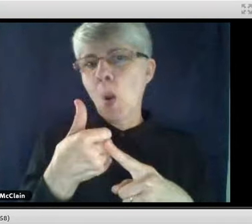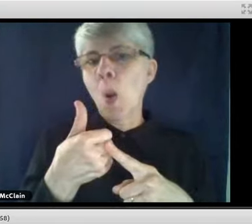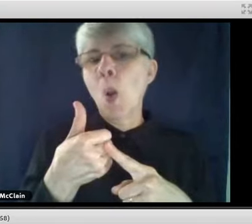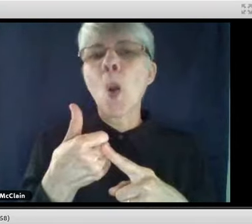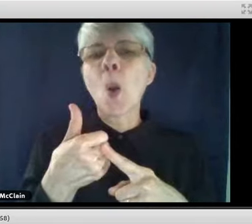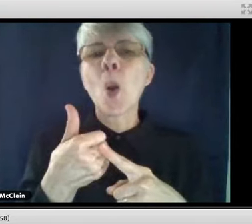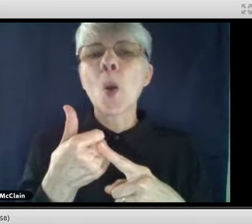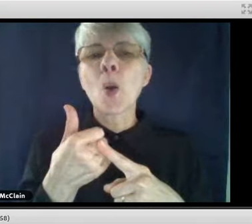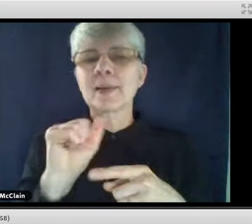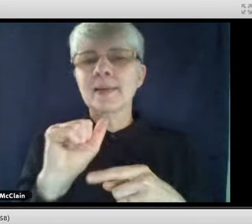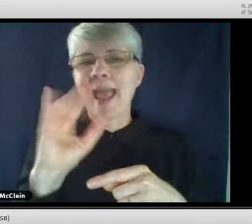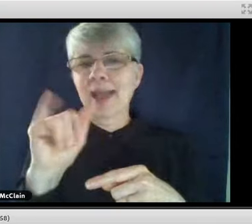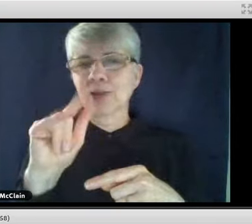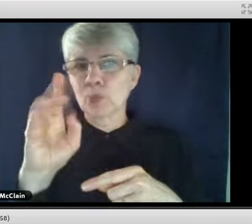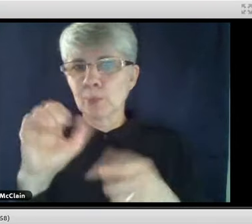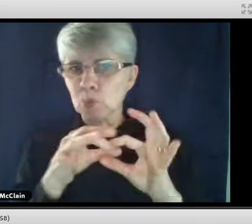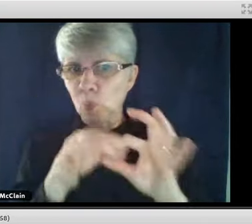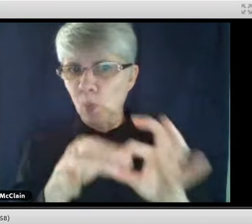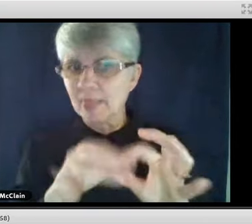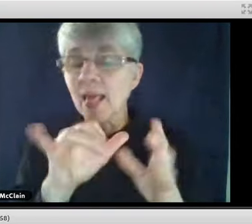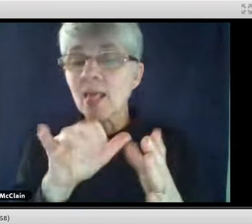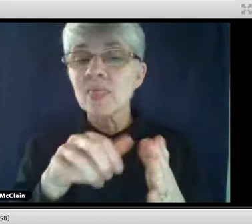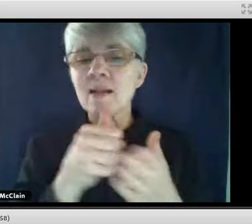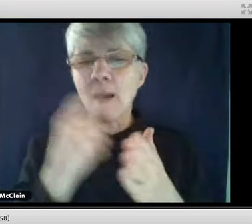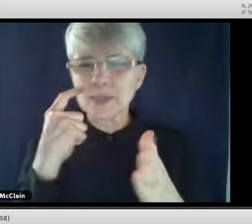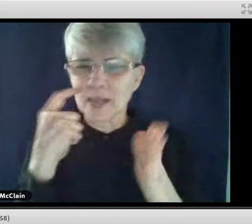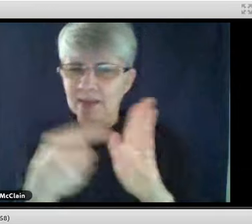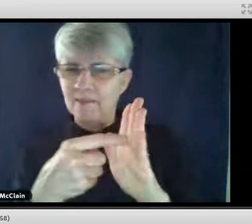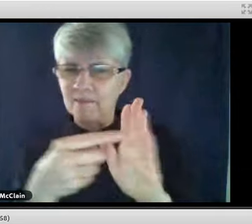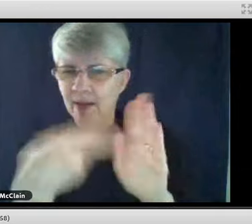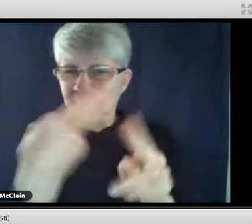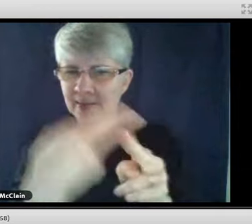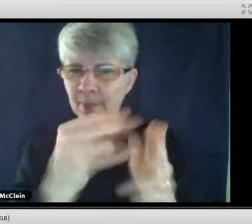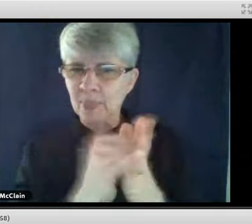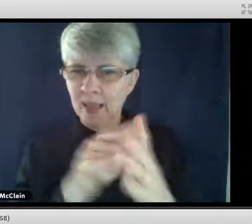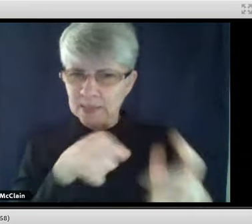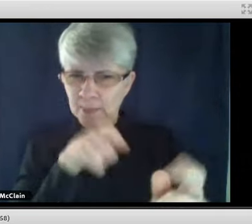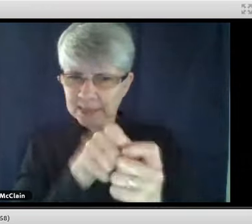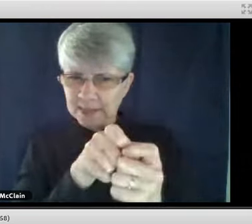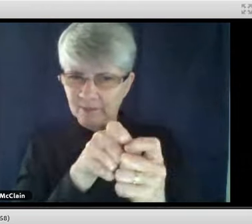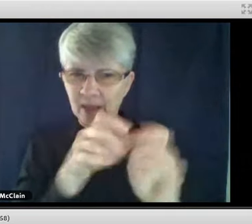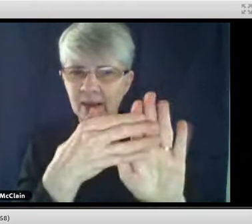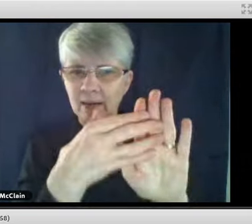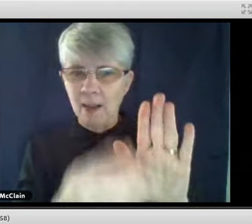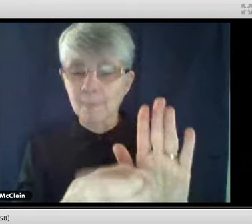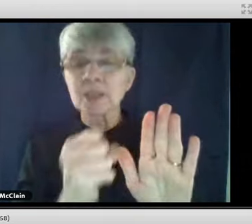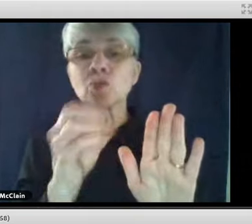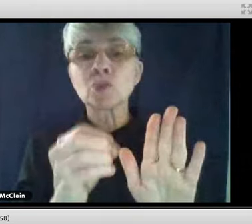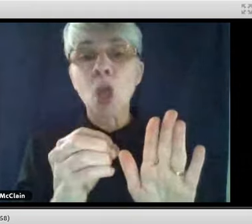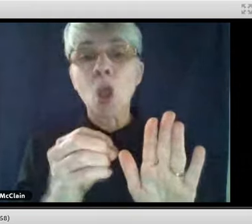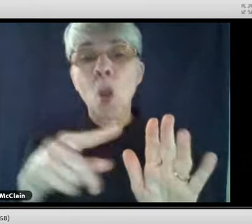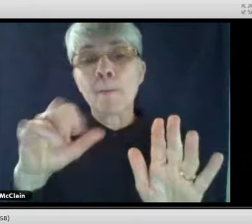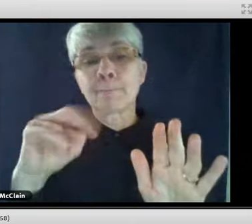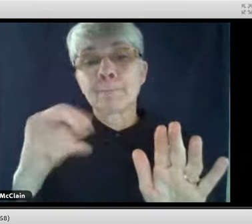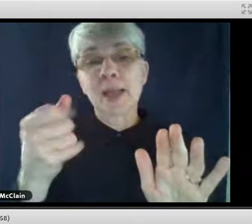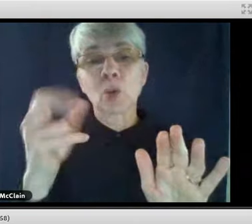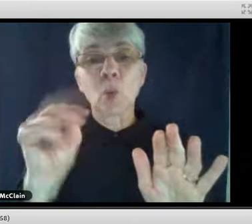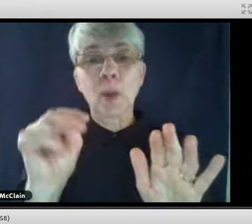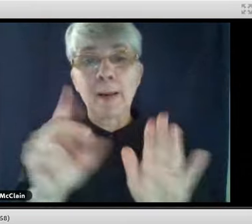attributes associated with that, that help identify that specific copy. Okay, because presumably the Penguin